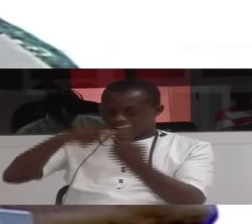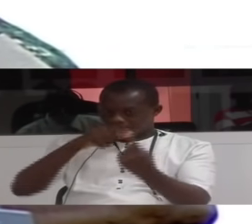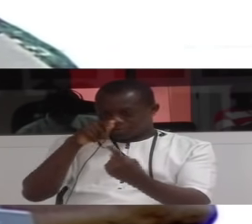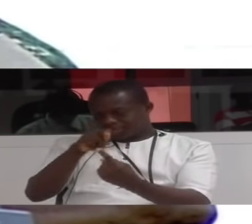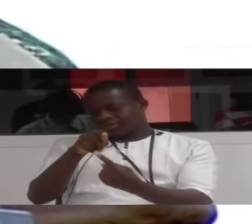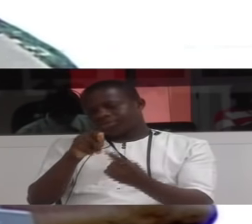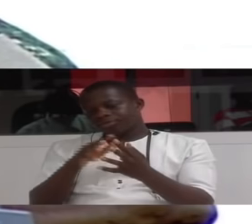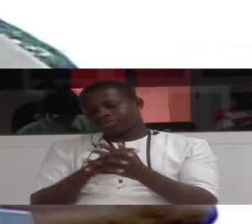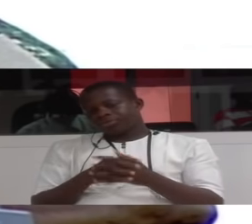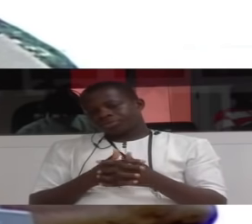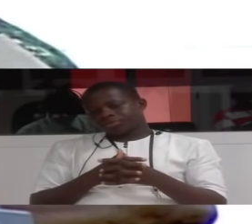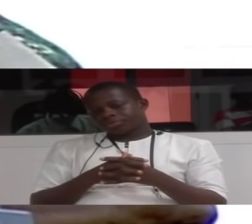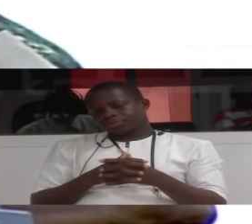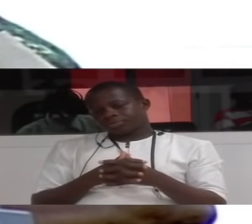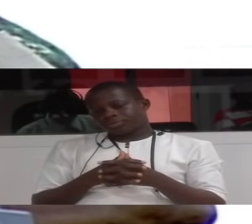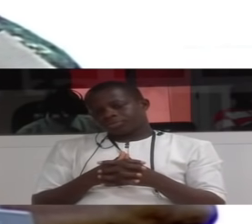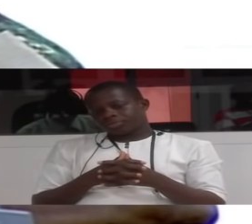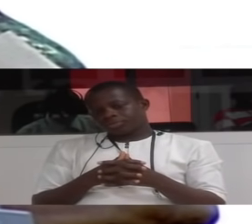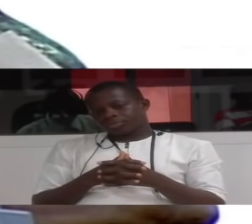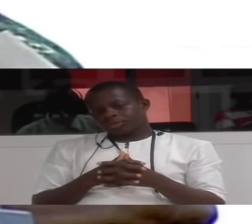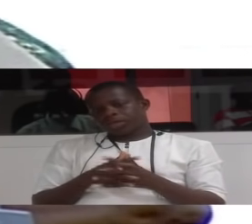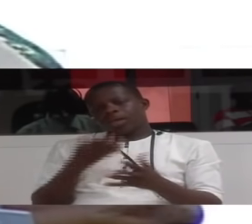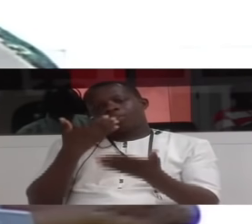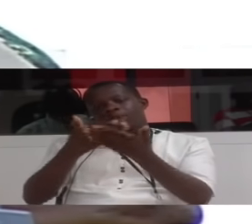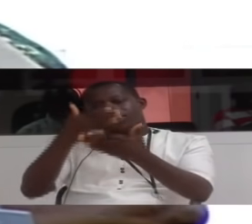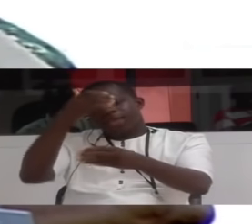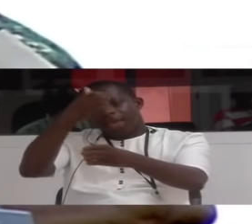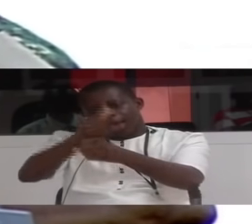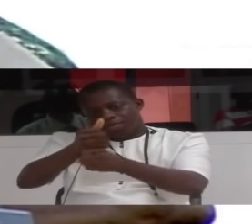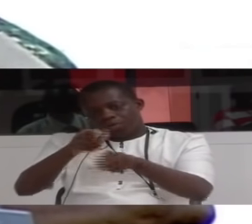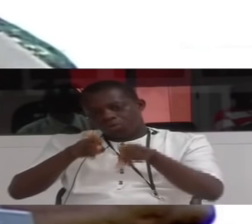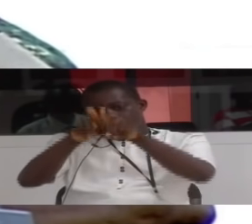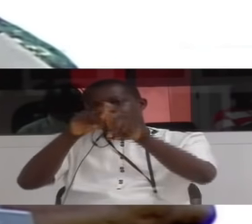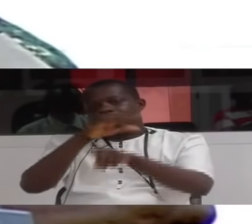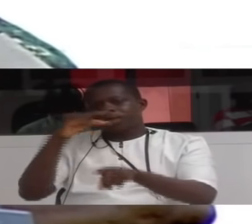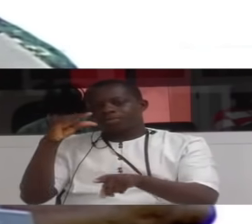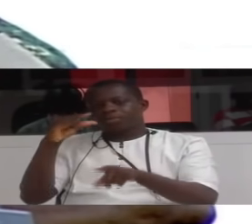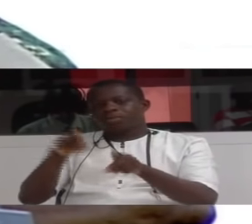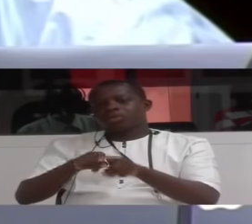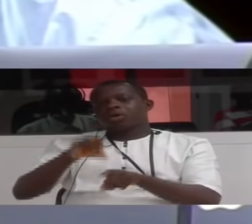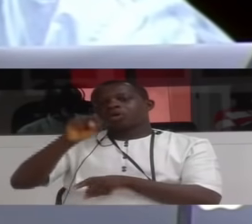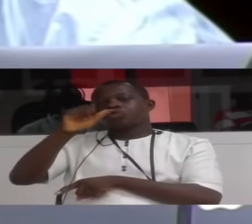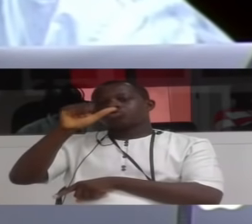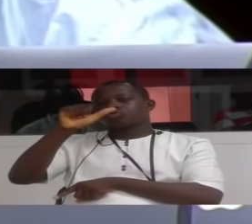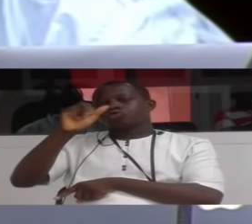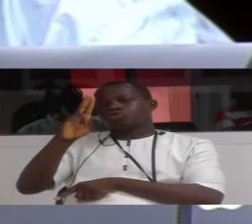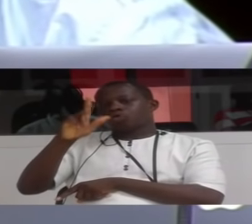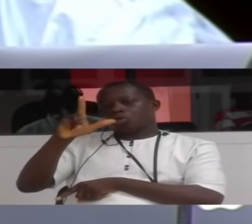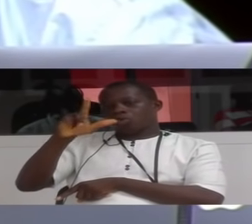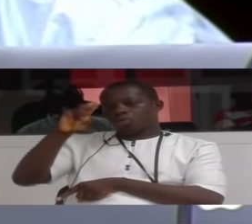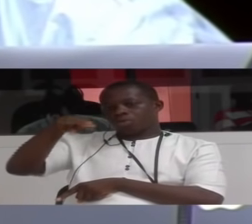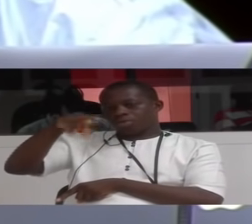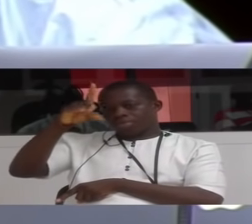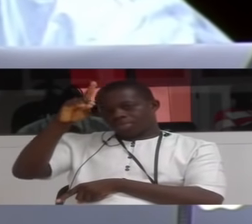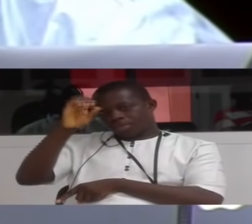lan la won, naka ngène ko defé? Mbalema ci touri. Help me with the names. Sol Ndaw. Wow.